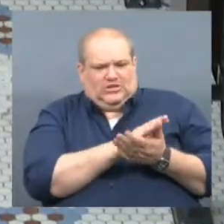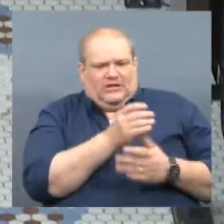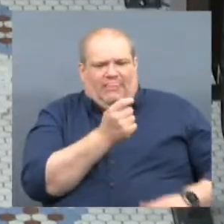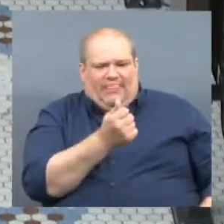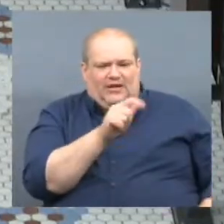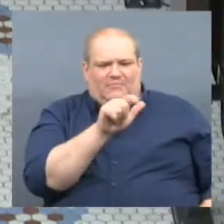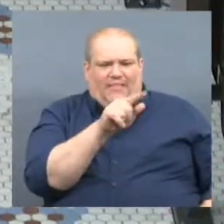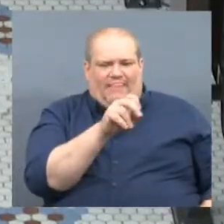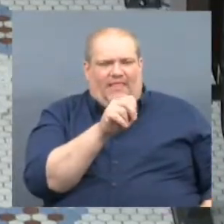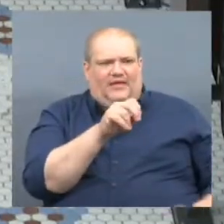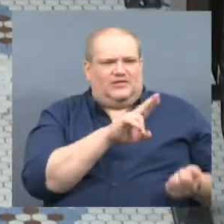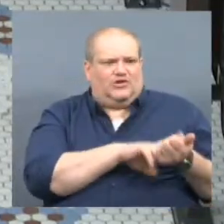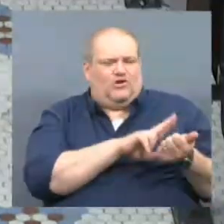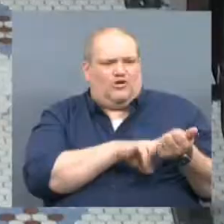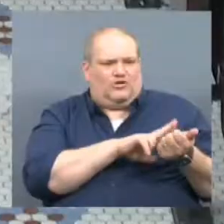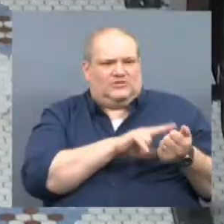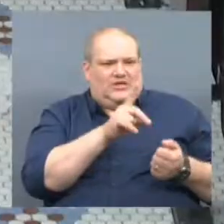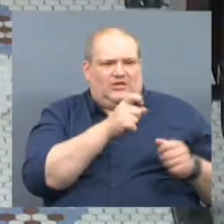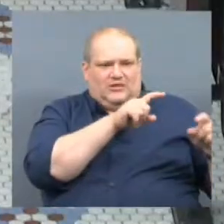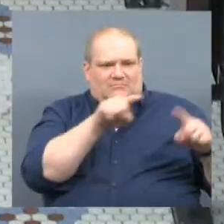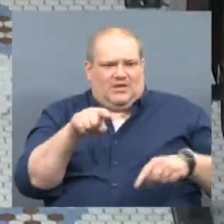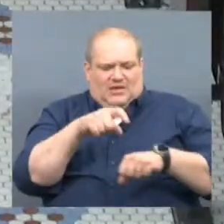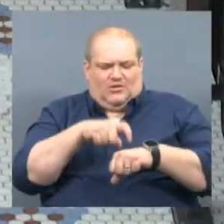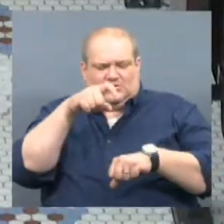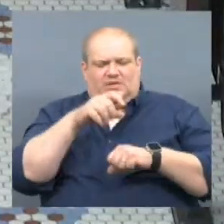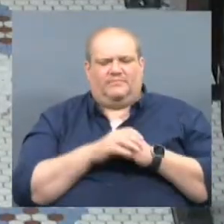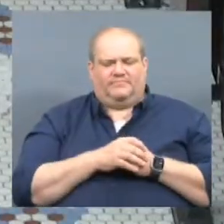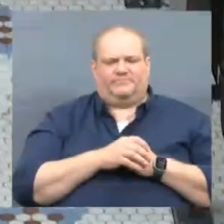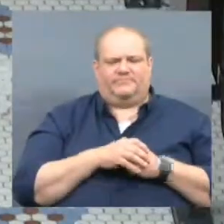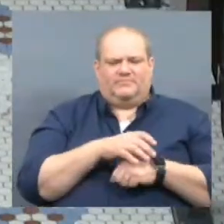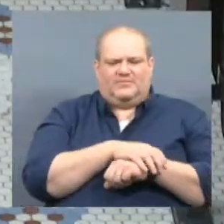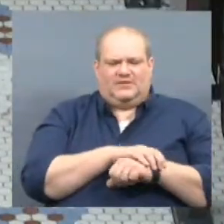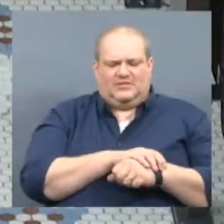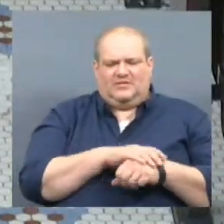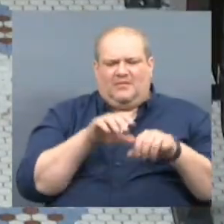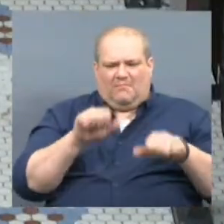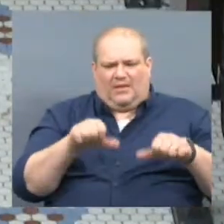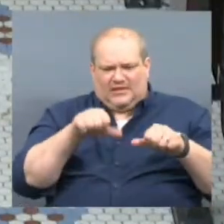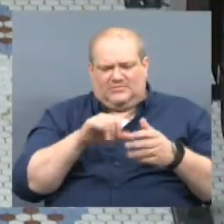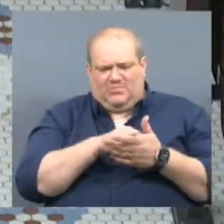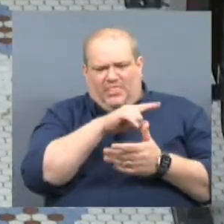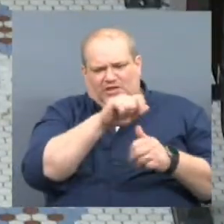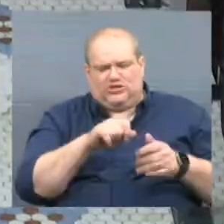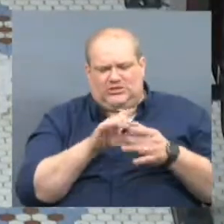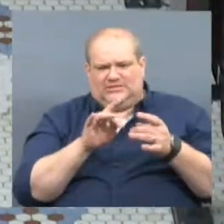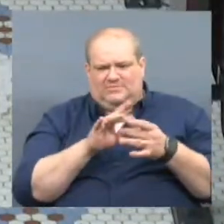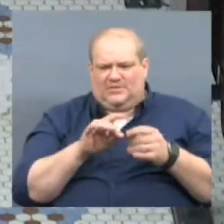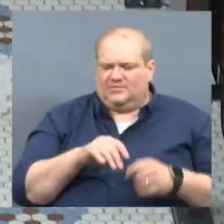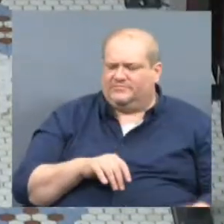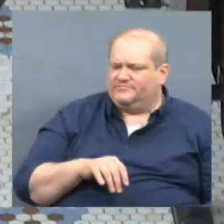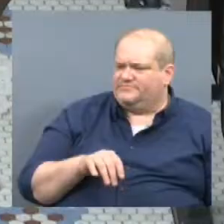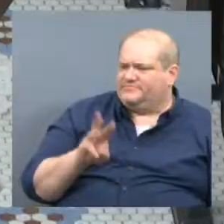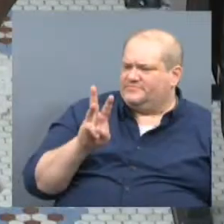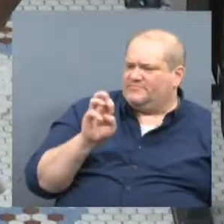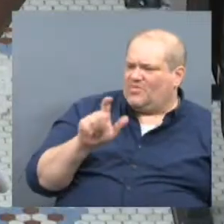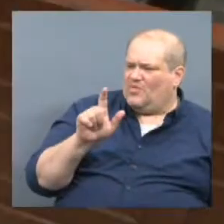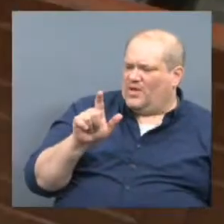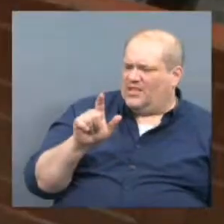late. She's a nurse, so she couldn't make it here on time. Yeah. So is there any way possible she could speak? Well,